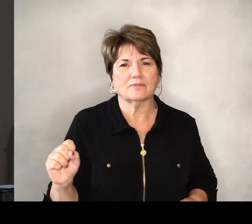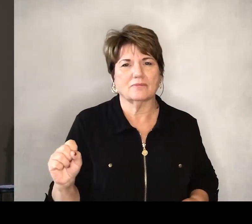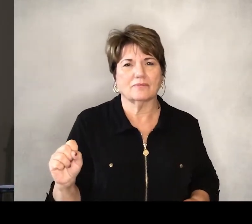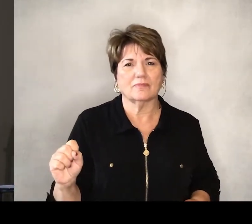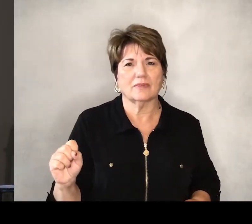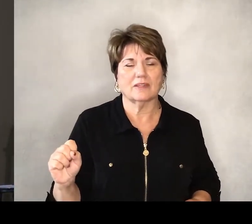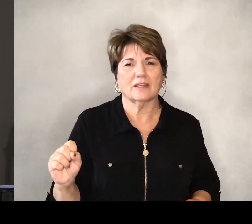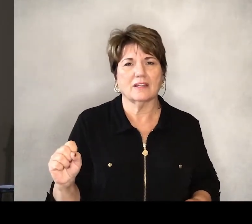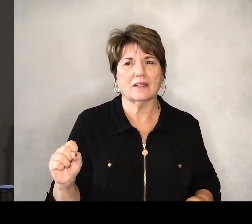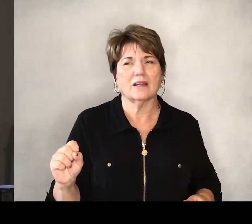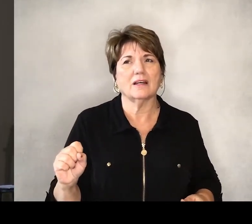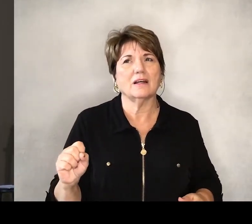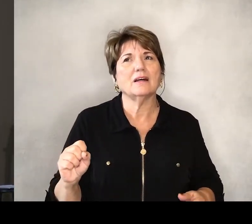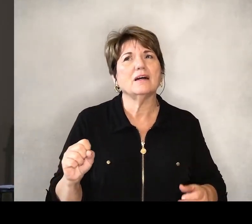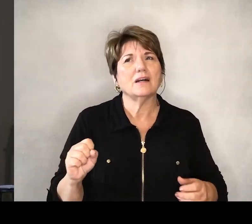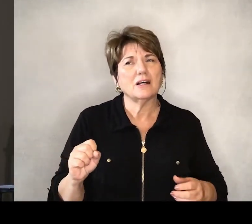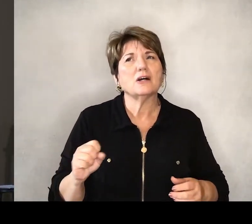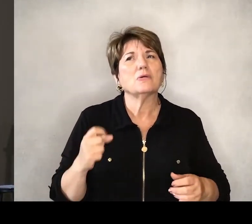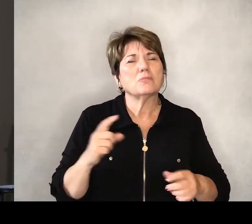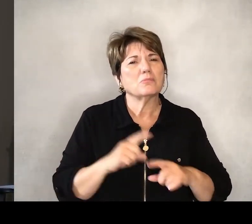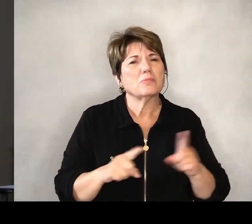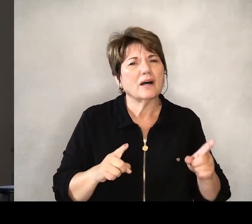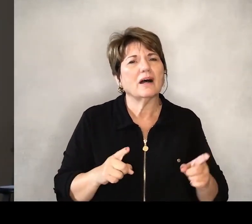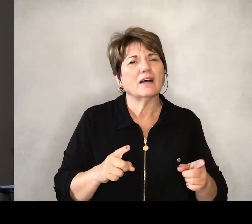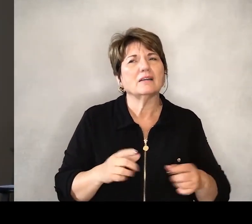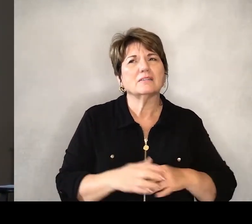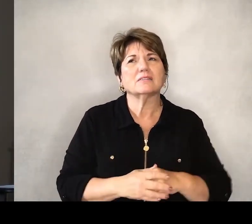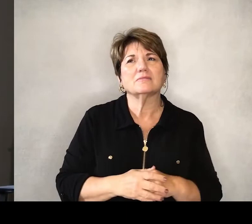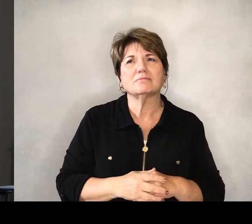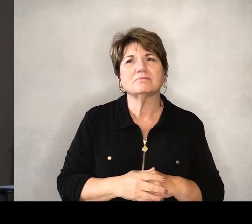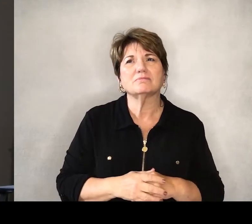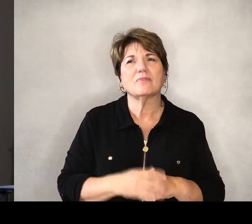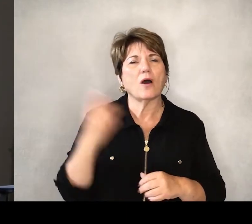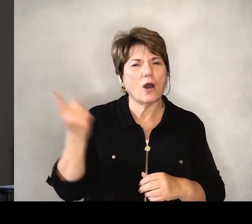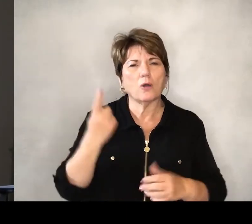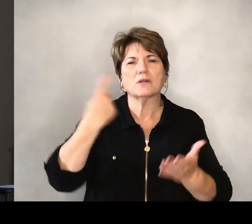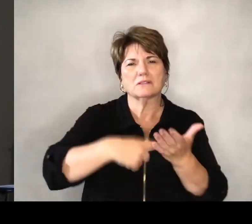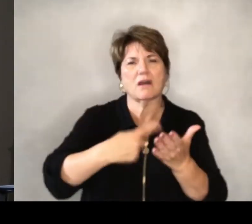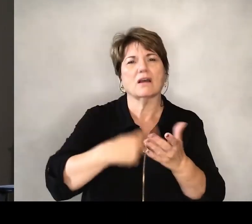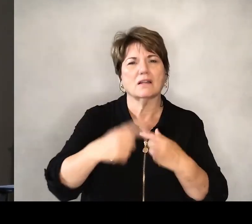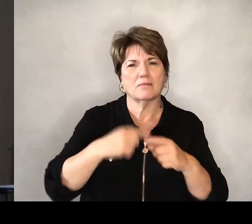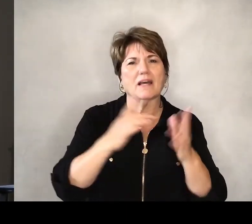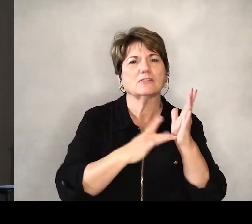But it may it always be a way of coming back to talking about Jesus.